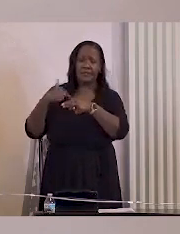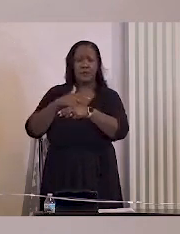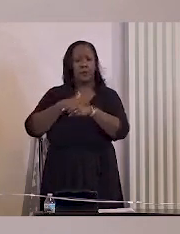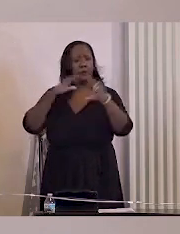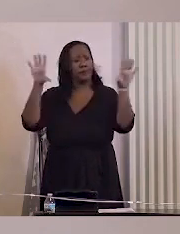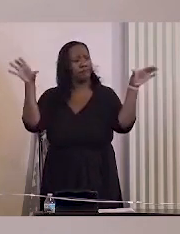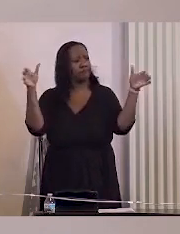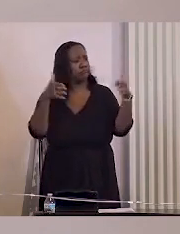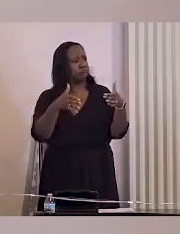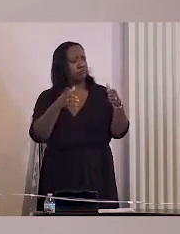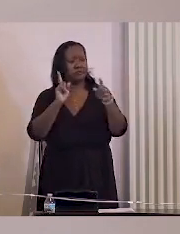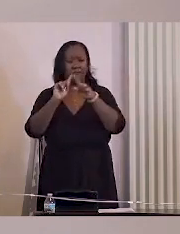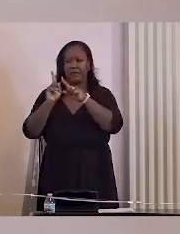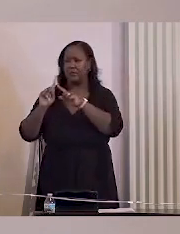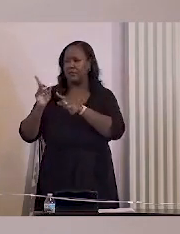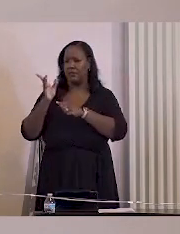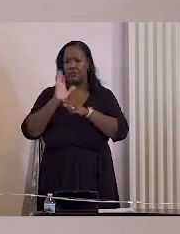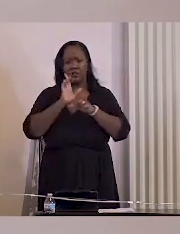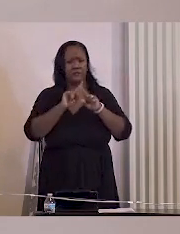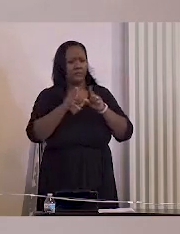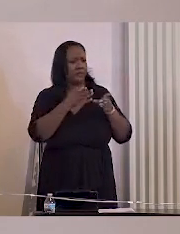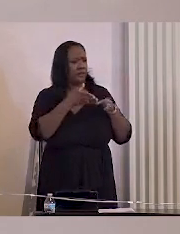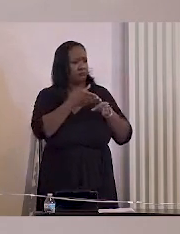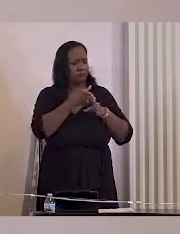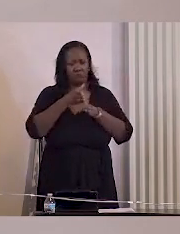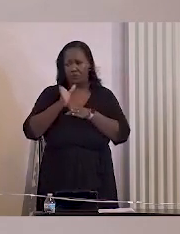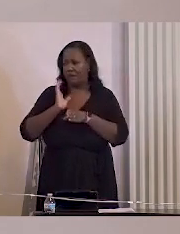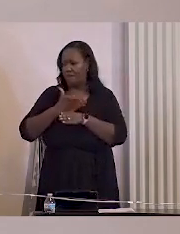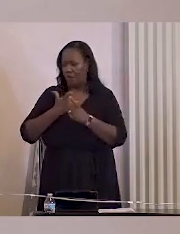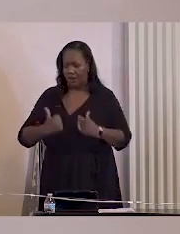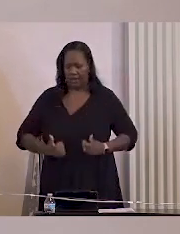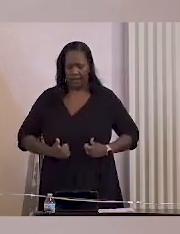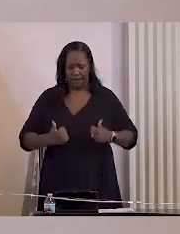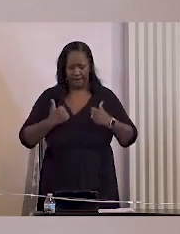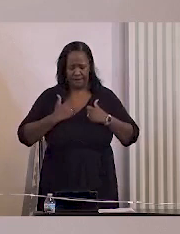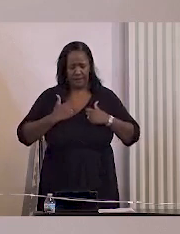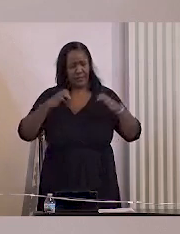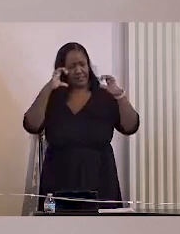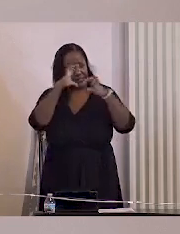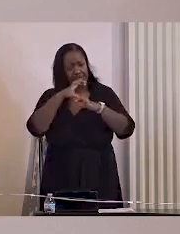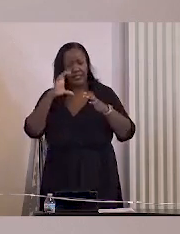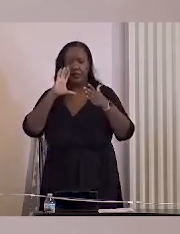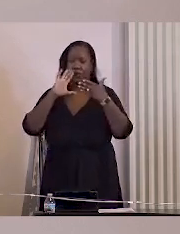life, seeking community, yearning for care.